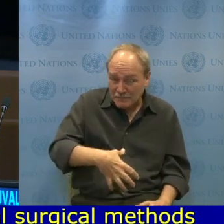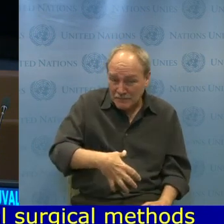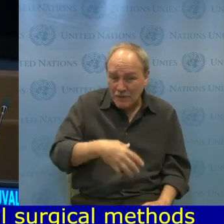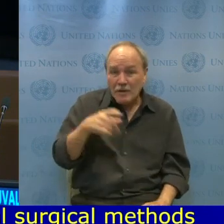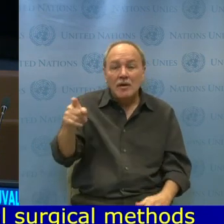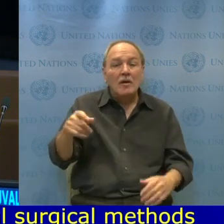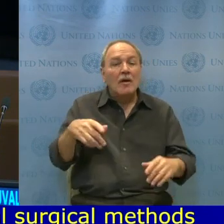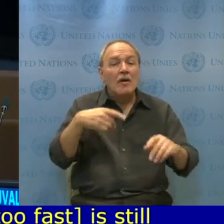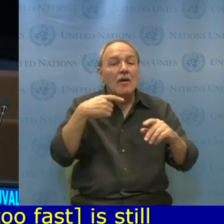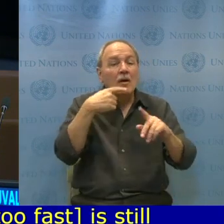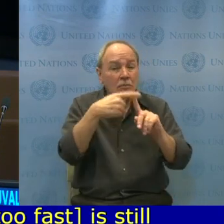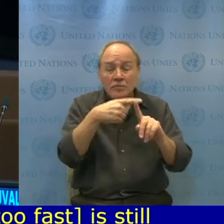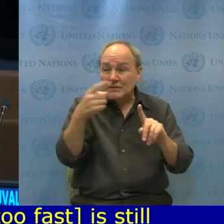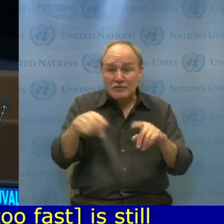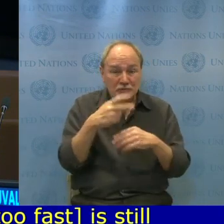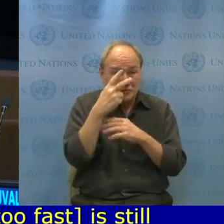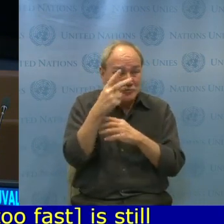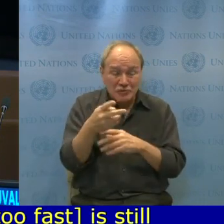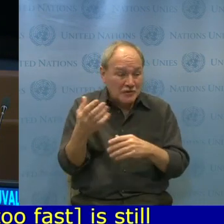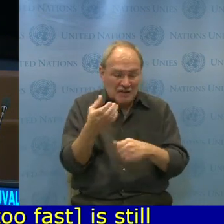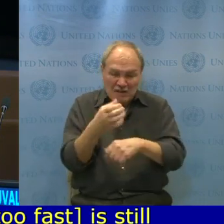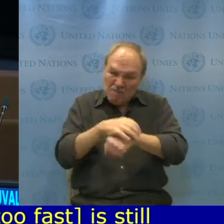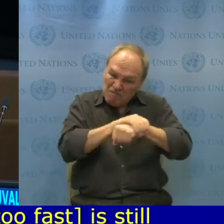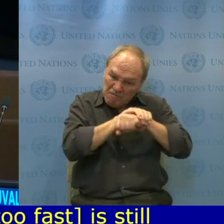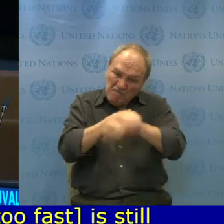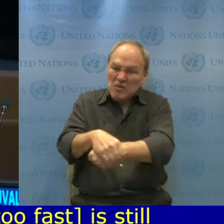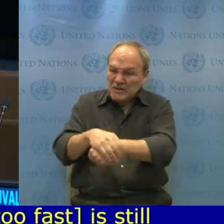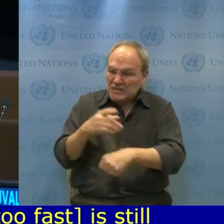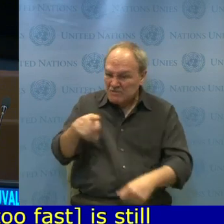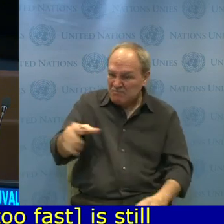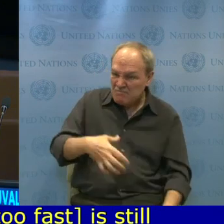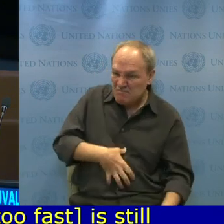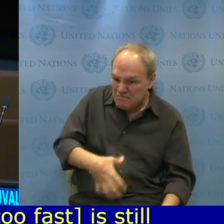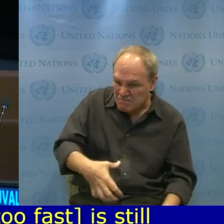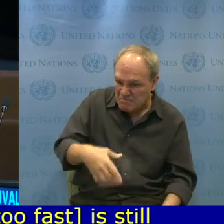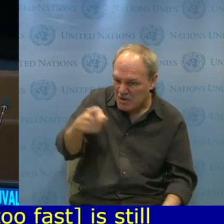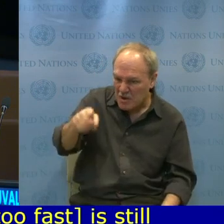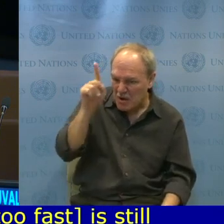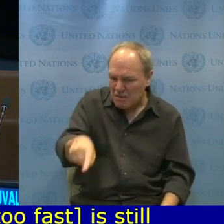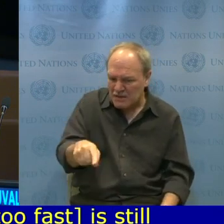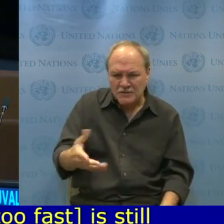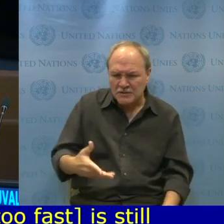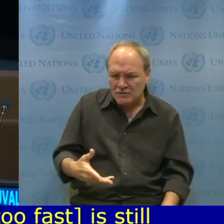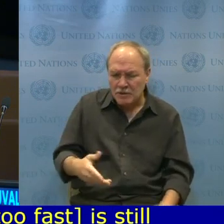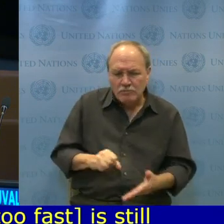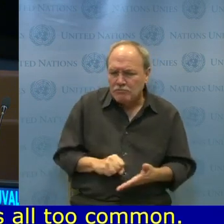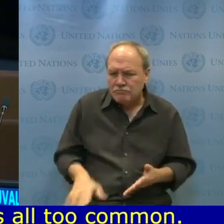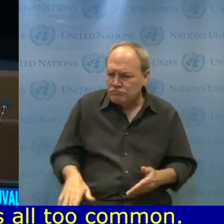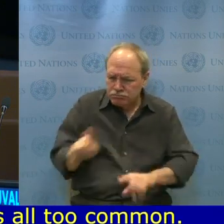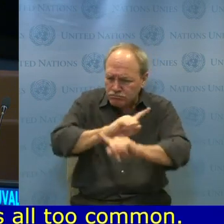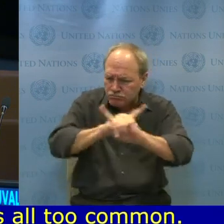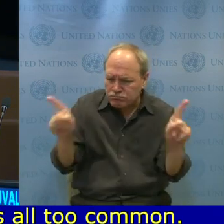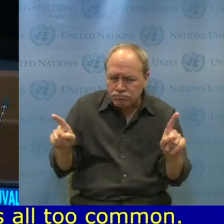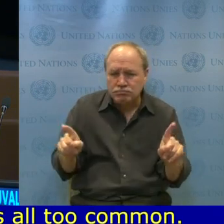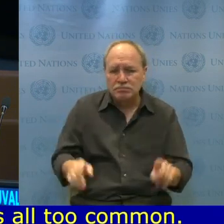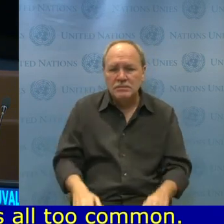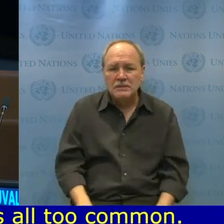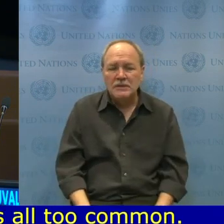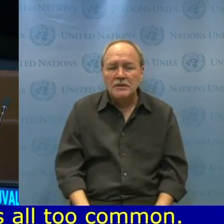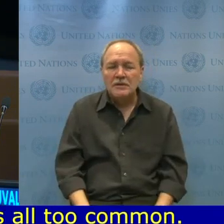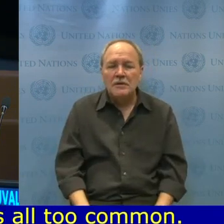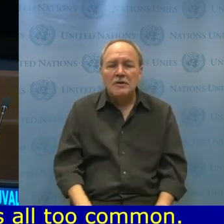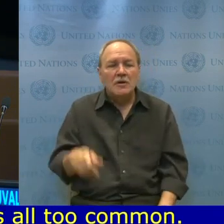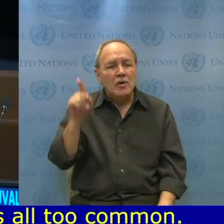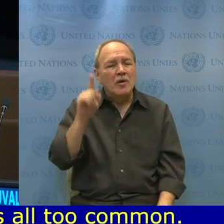forced pregnancy and birth exists everywhere abortion rights are restricted. We need to respect will and preferences in all areas